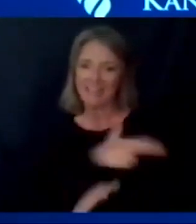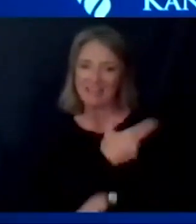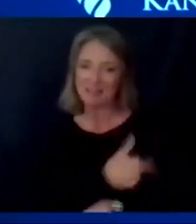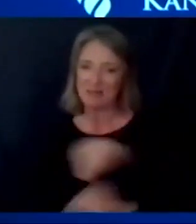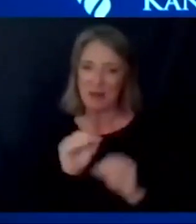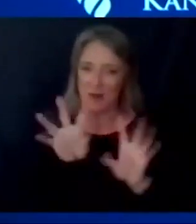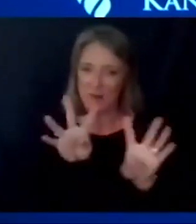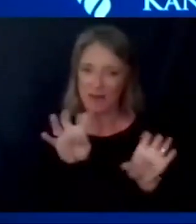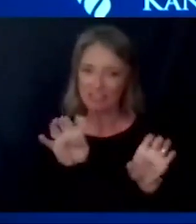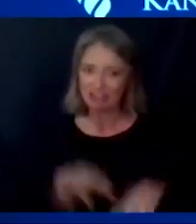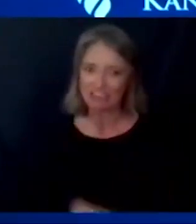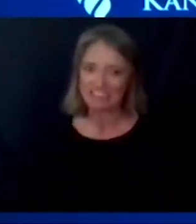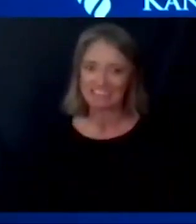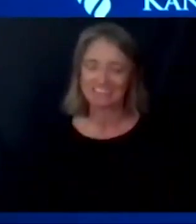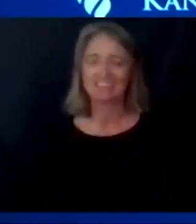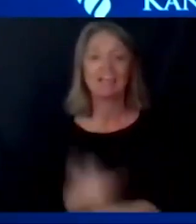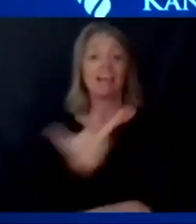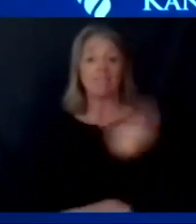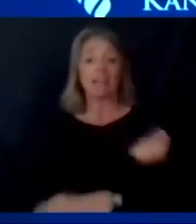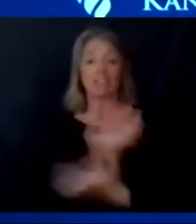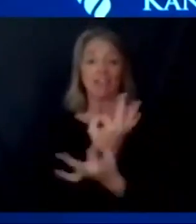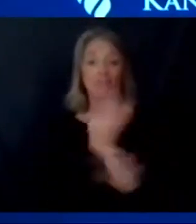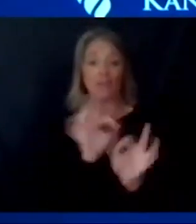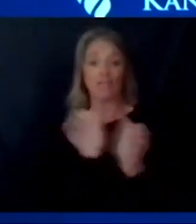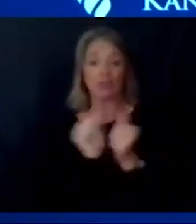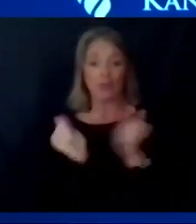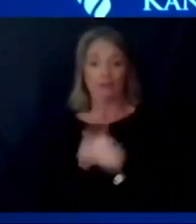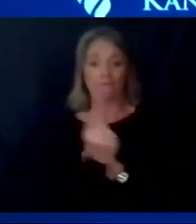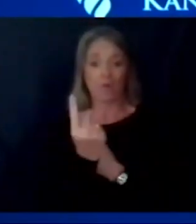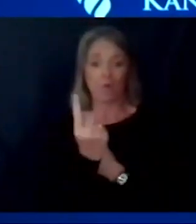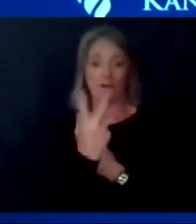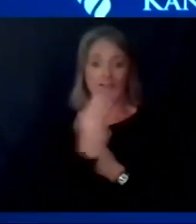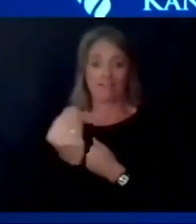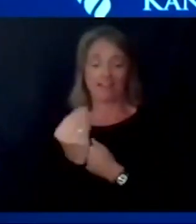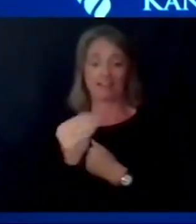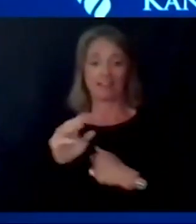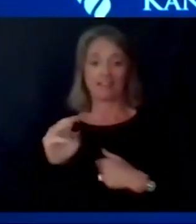are free to everybody, and the mRNA ones are turned out to be pretty cheap to produce. So